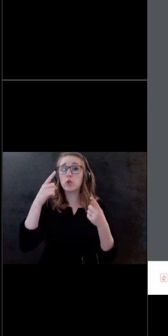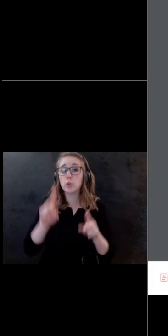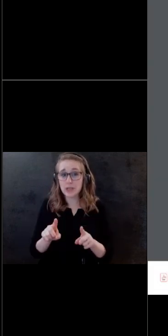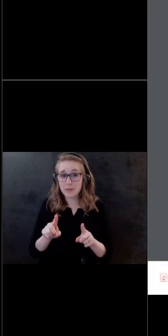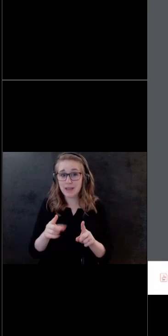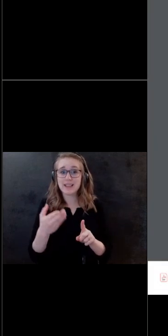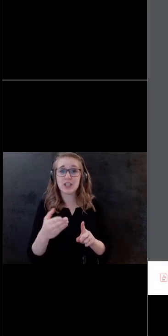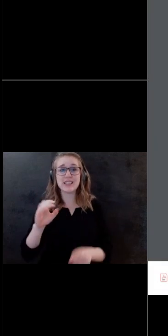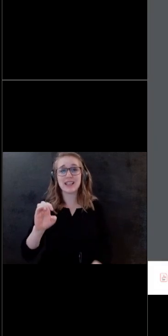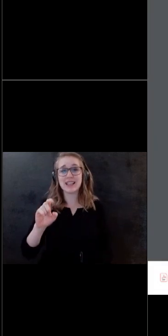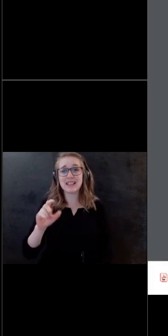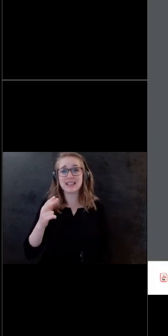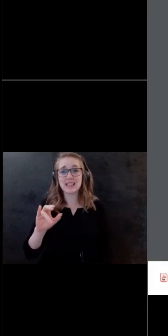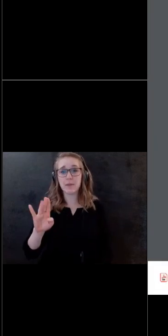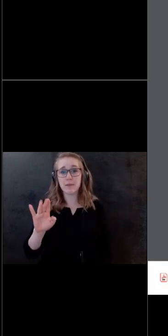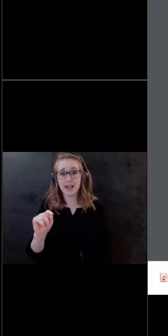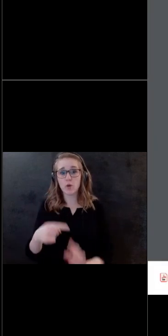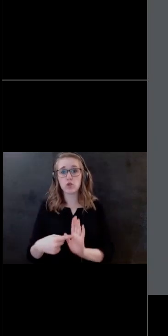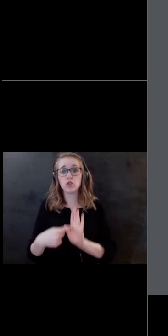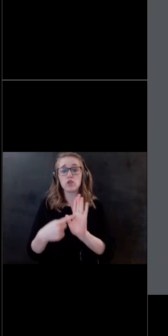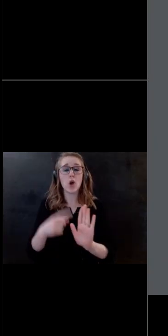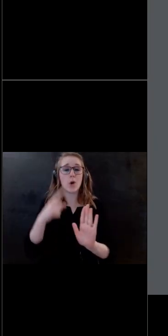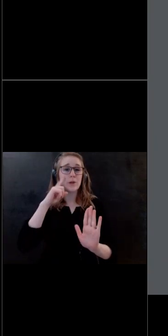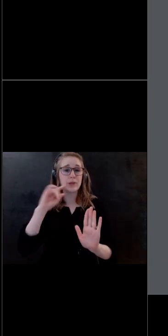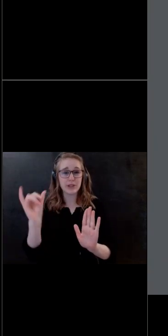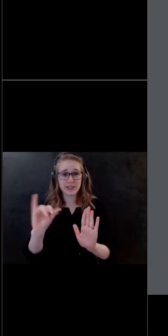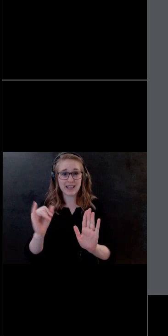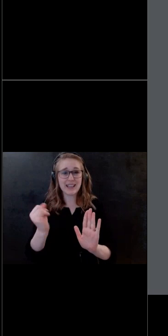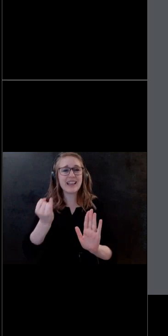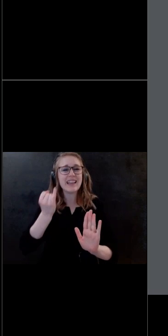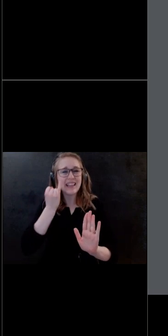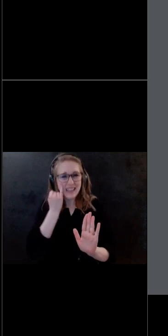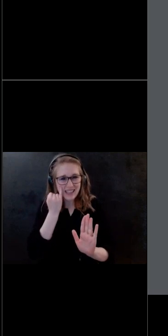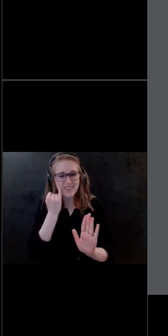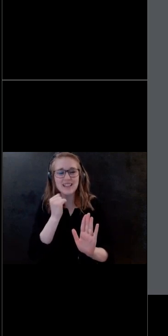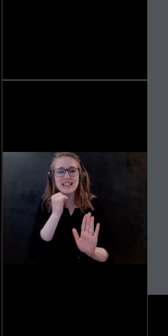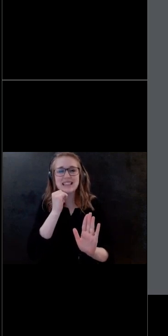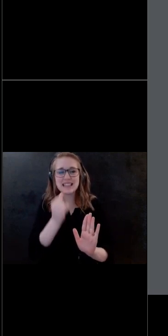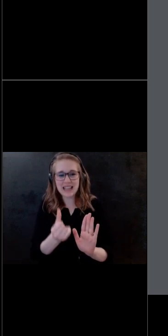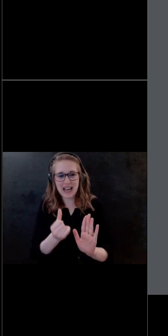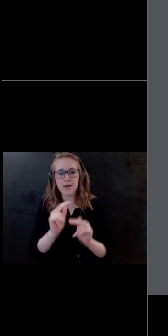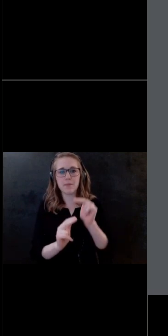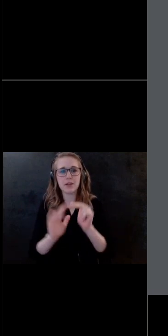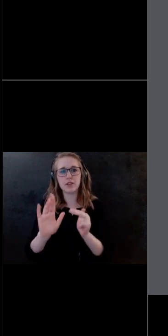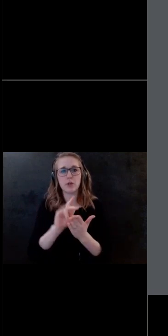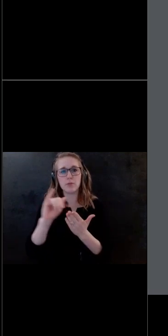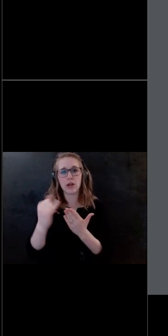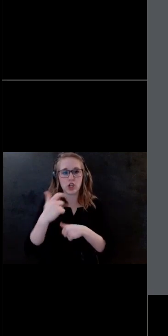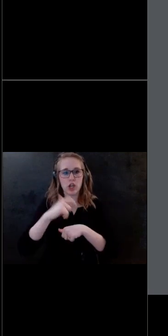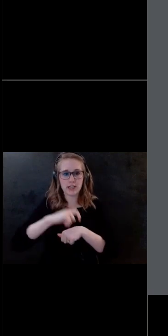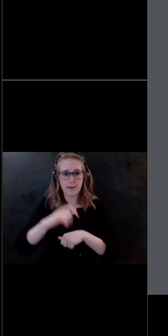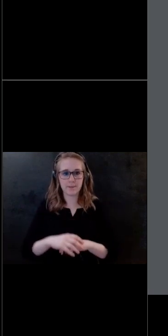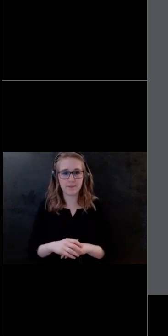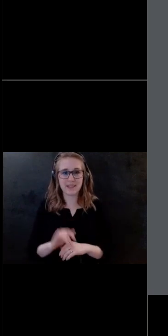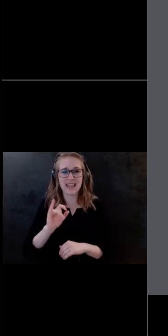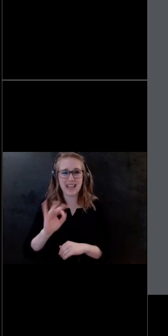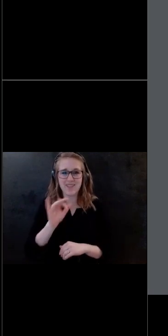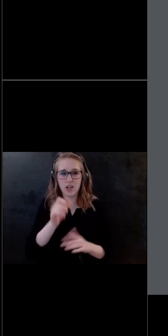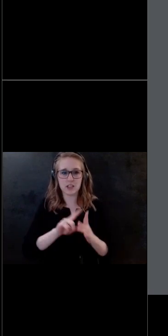exhibit that shows what it would look like if they didn't build their project timely, if they didn't